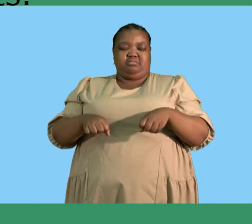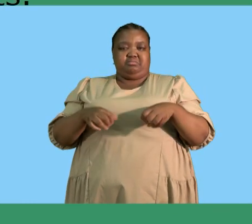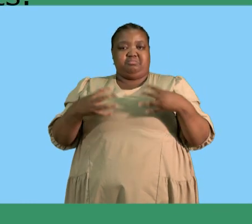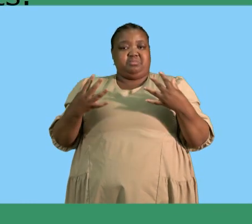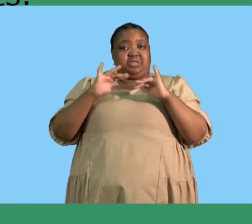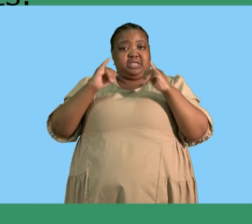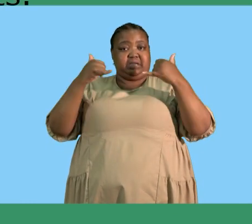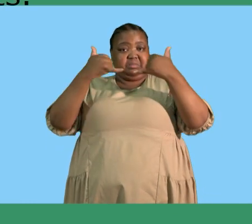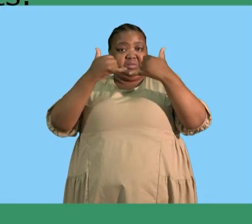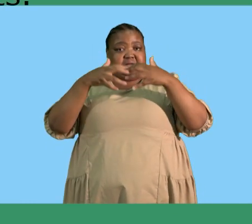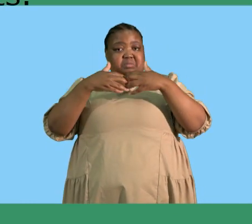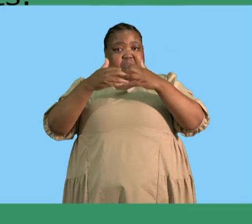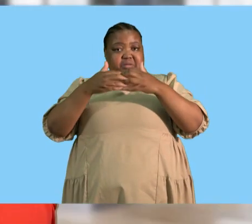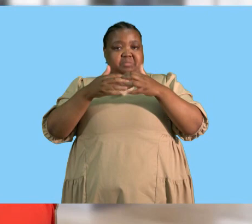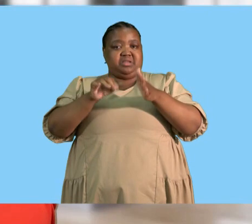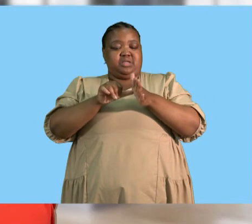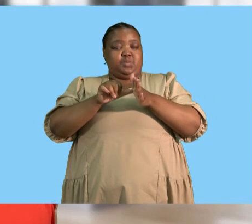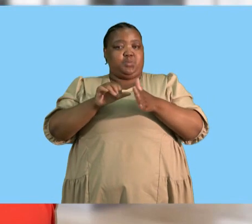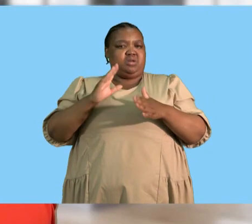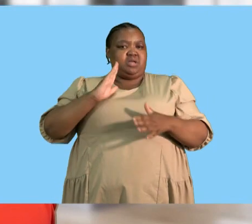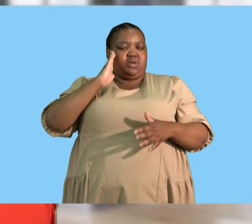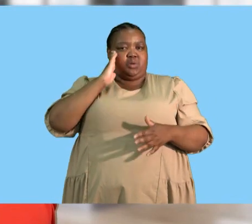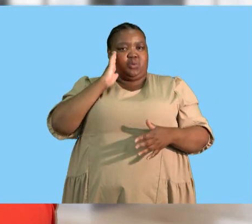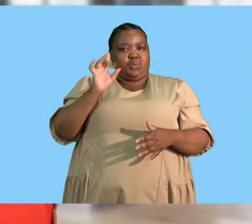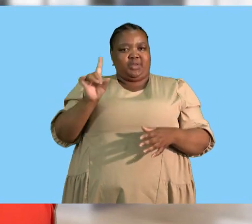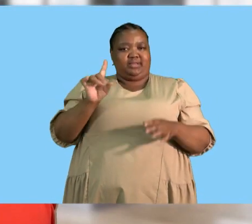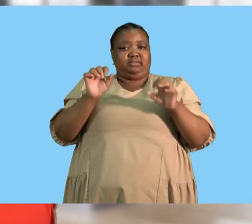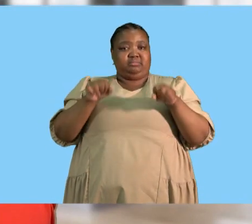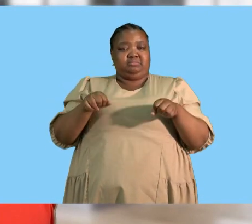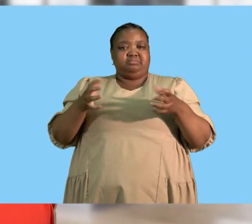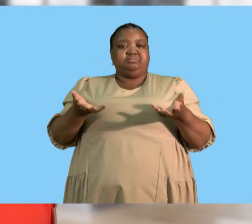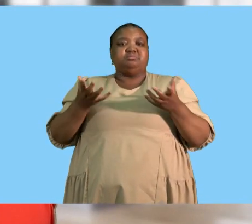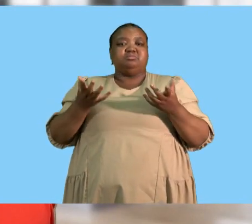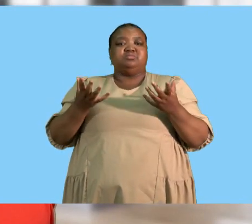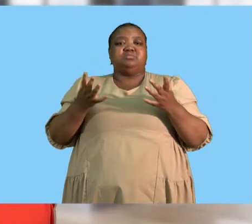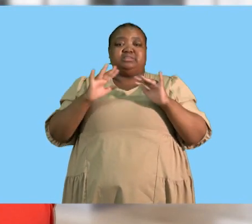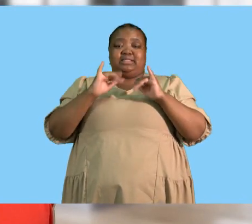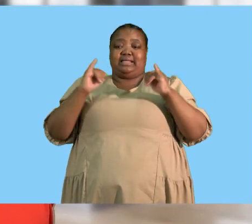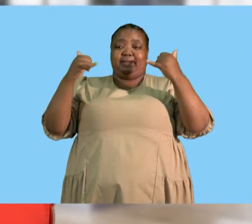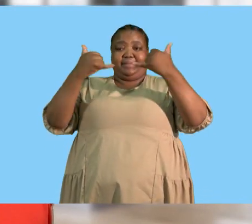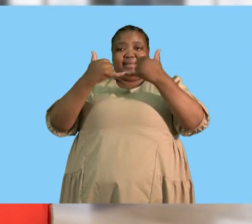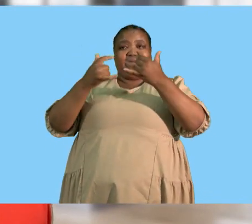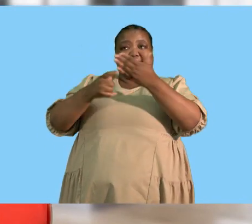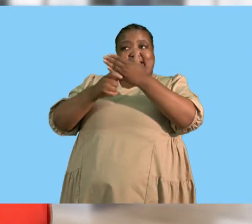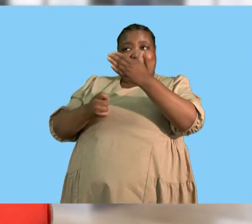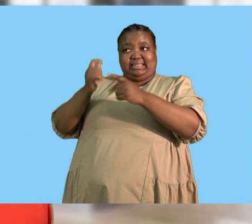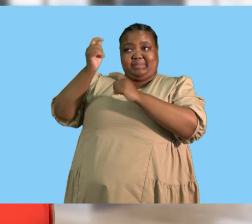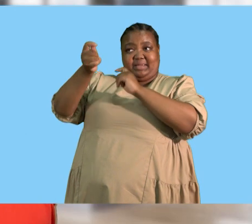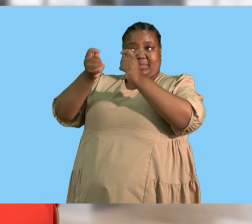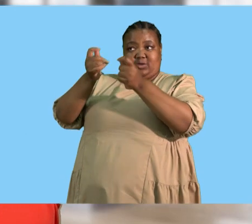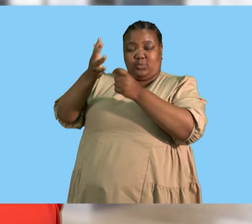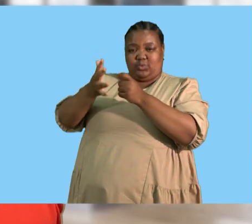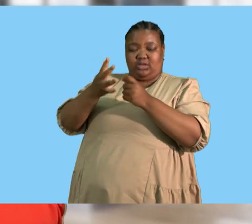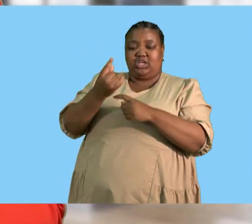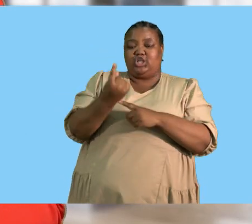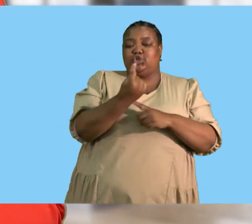if you are establishing a company, you must note to say that you are going to have to pay tax.